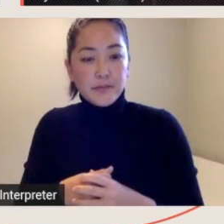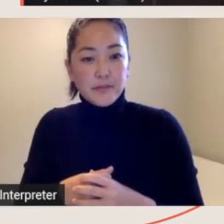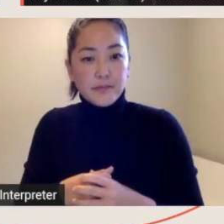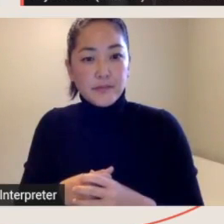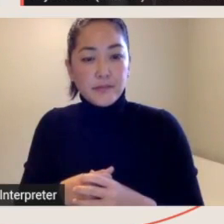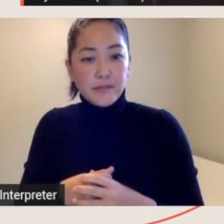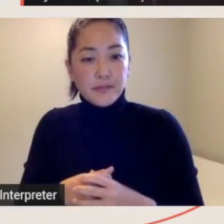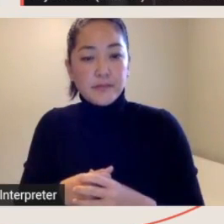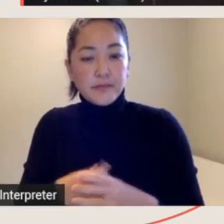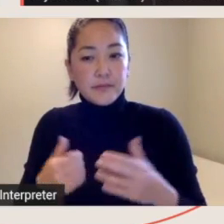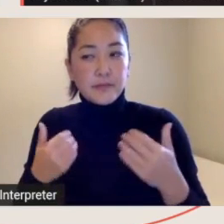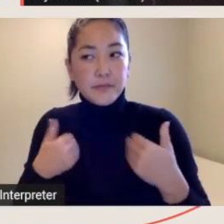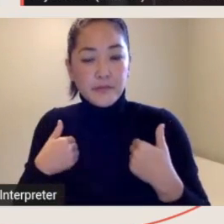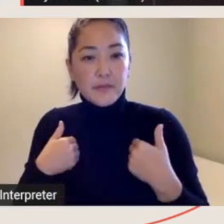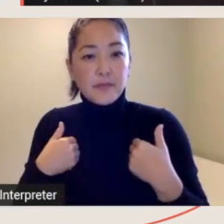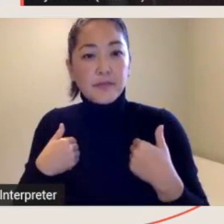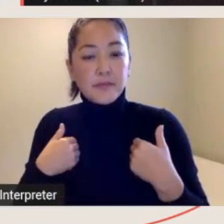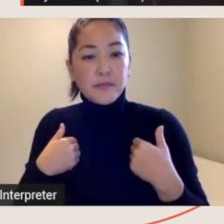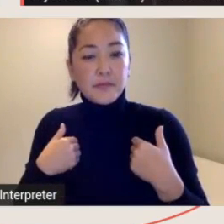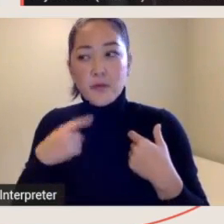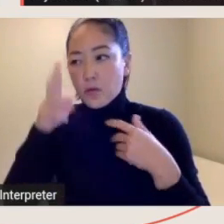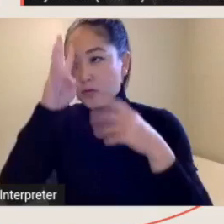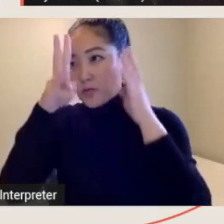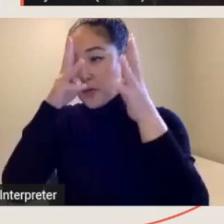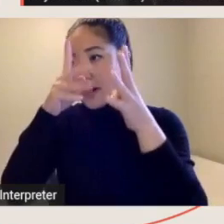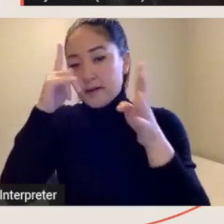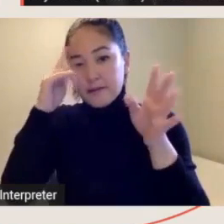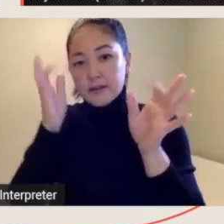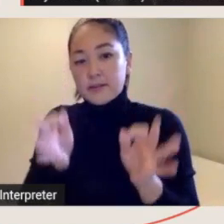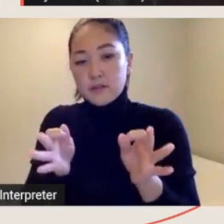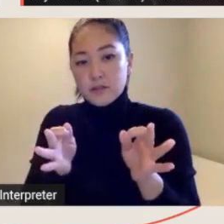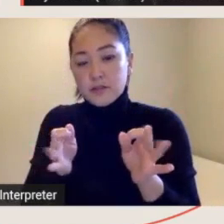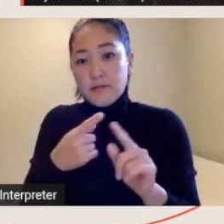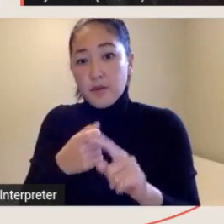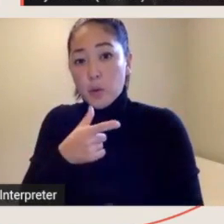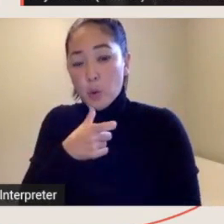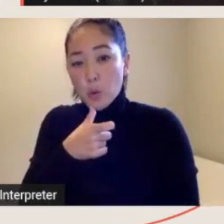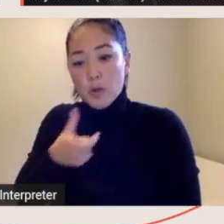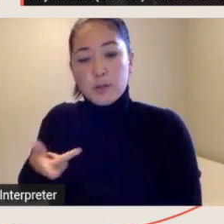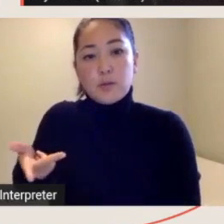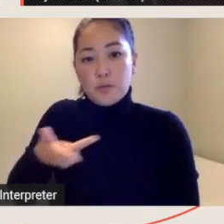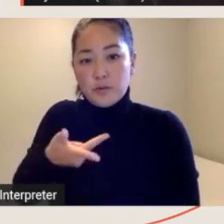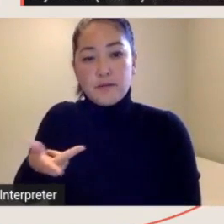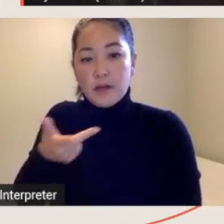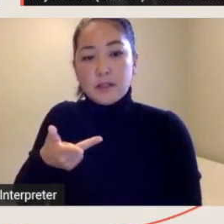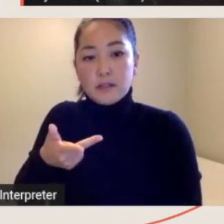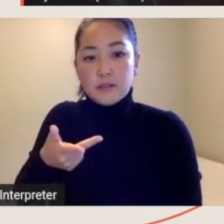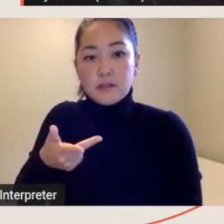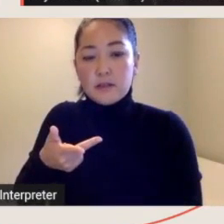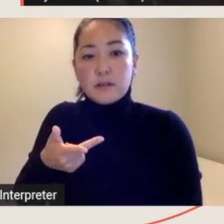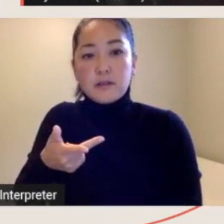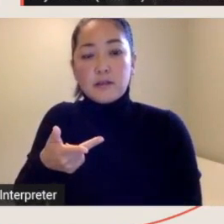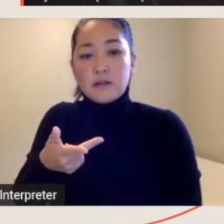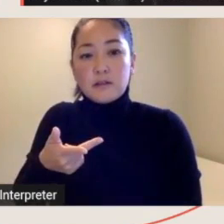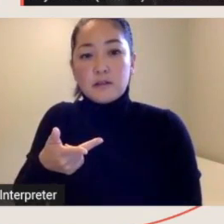creative choices, to have the creative choices made by us, and not to be restricted